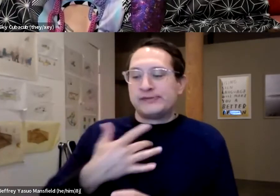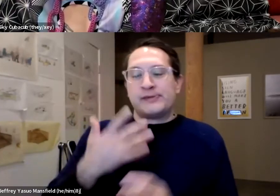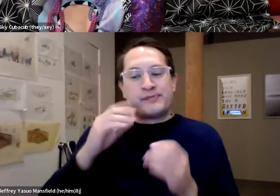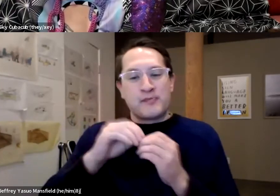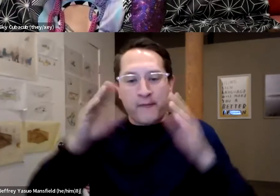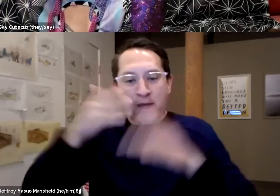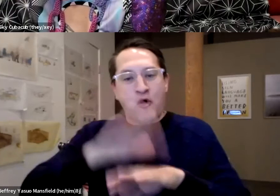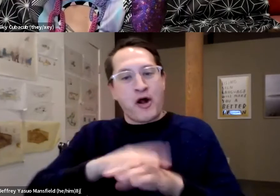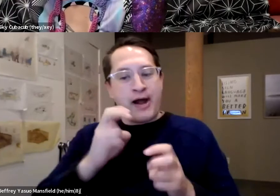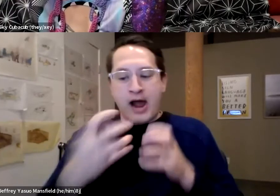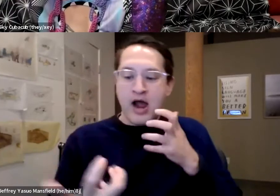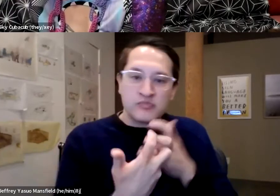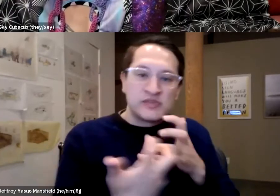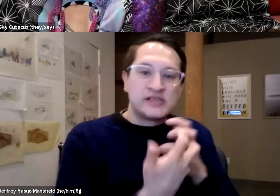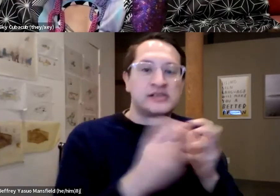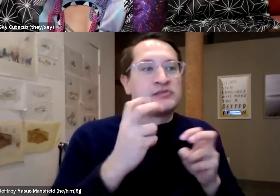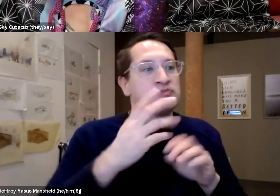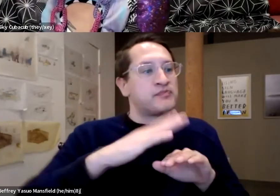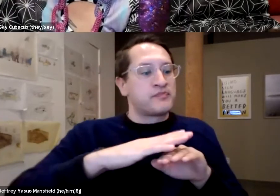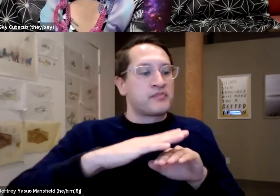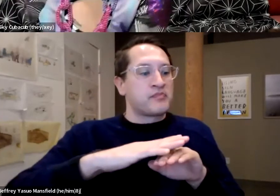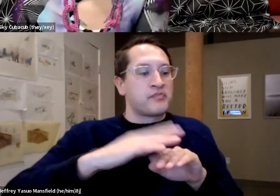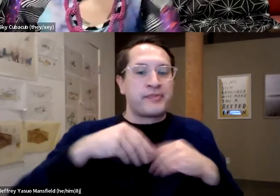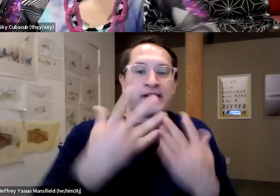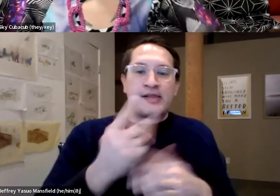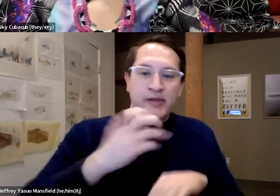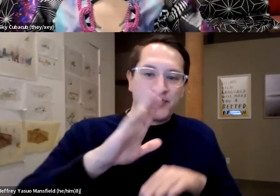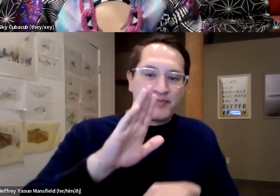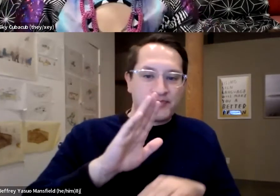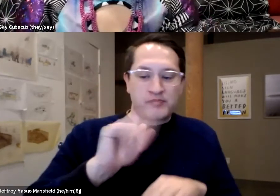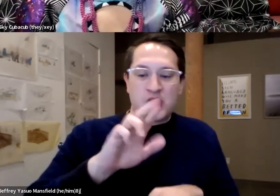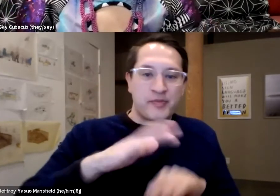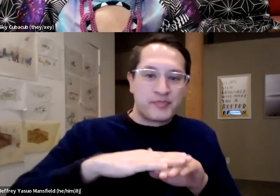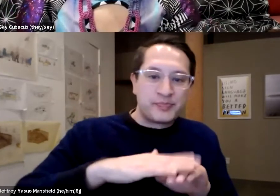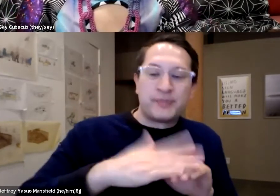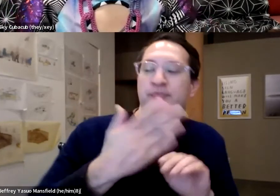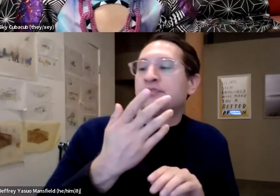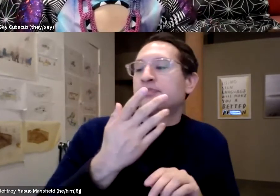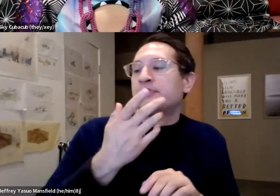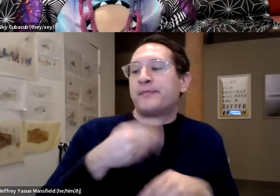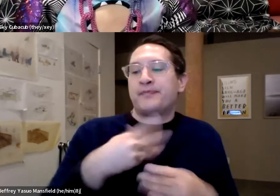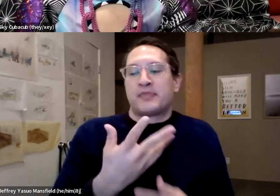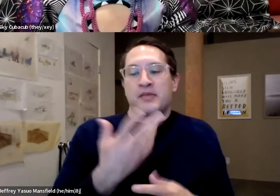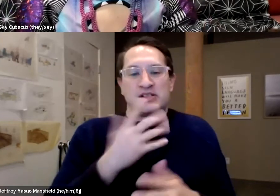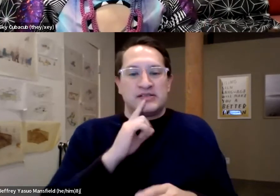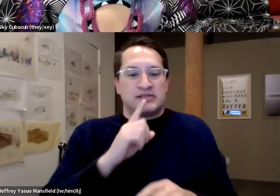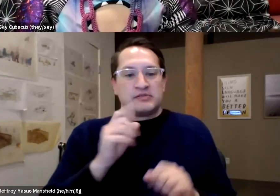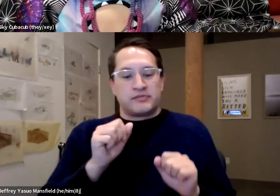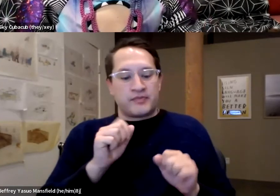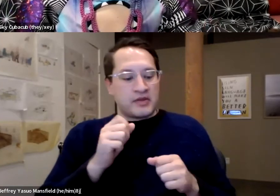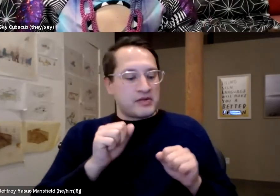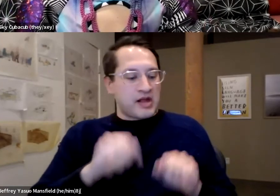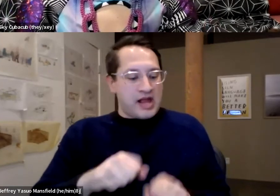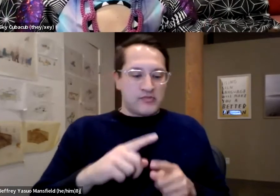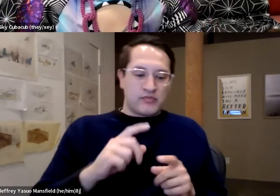rights in history typically focus on accommodations, providing them the bare minimum,